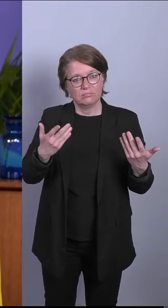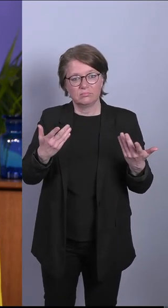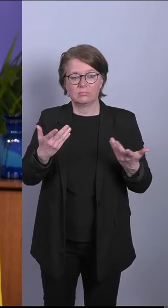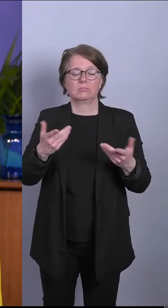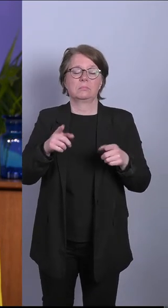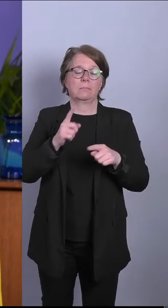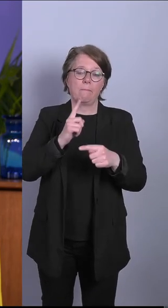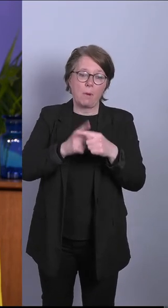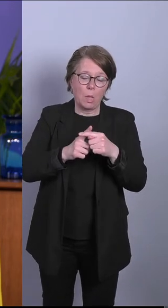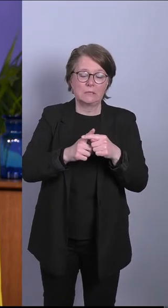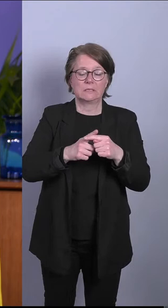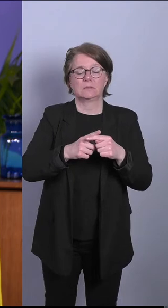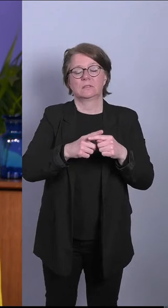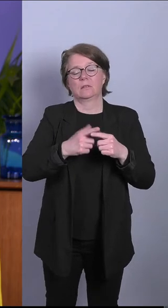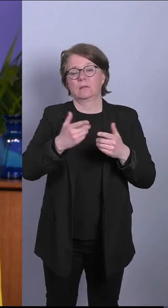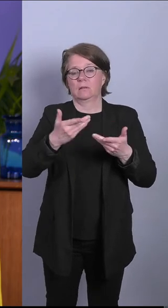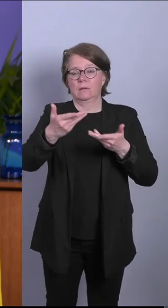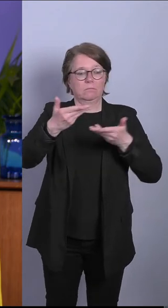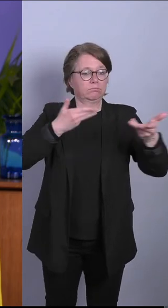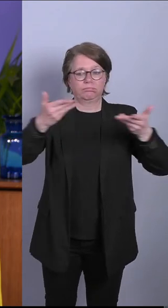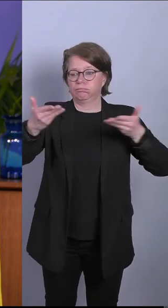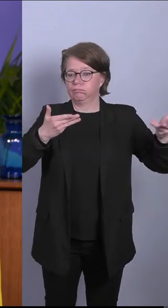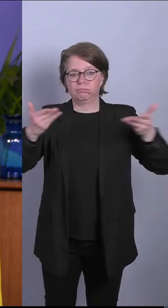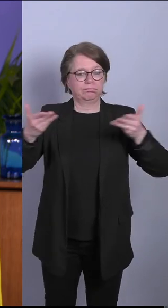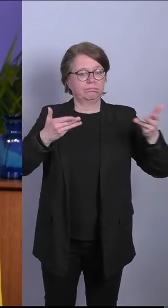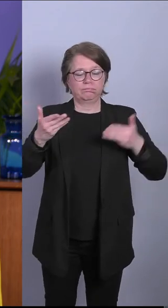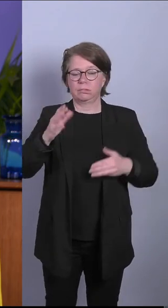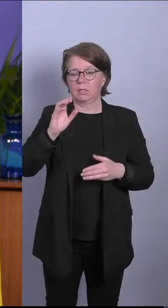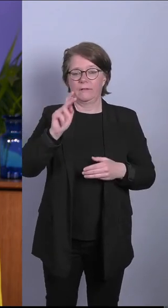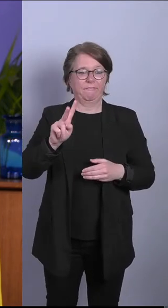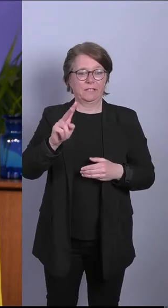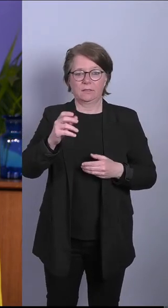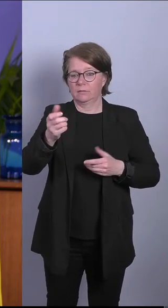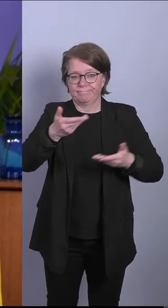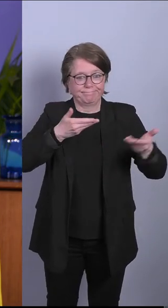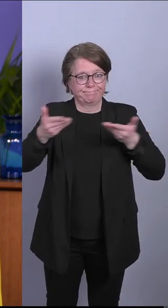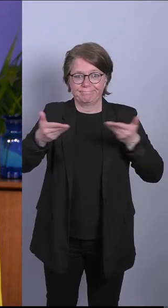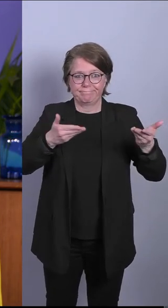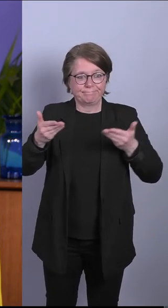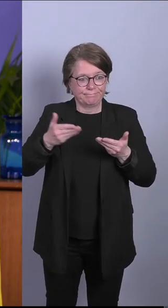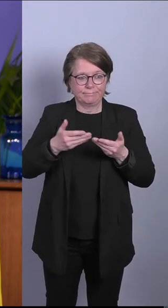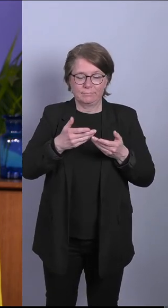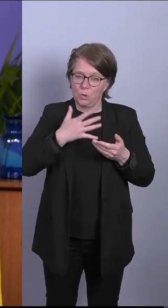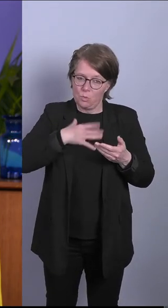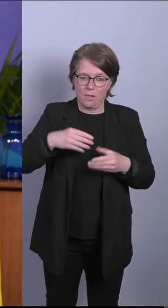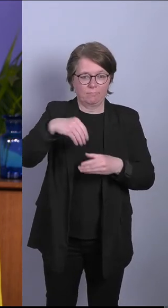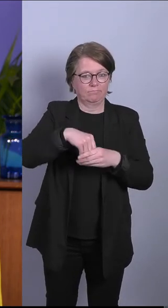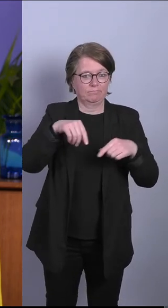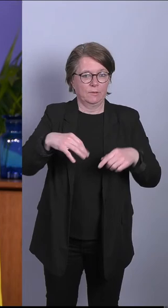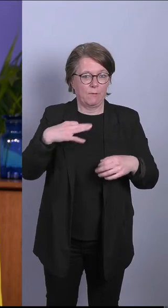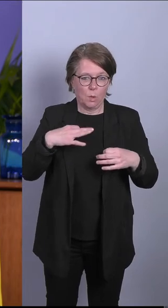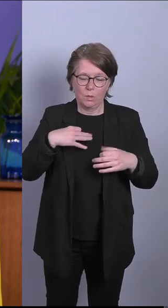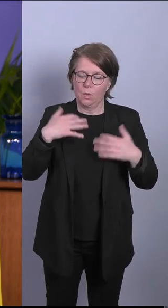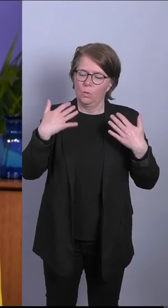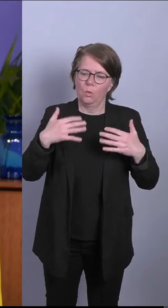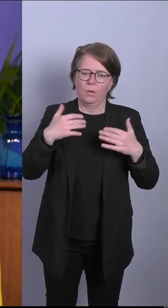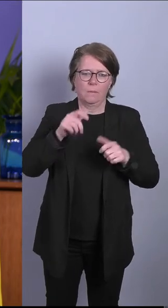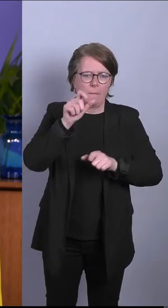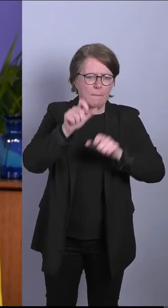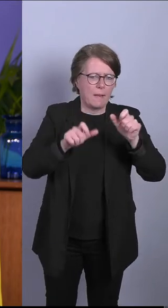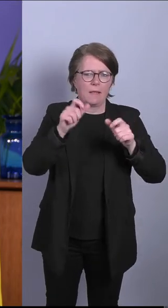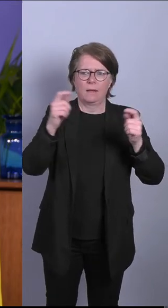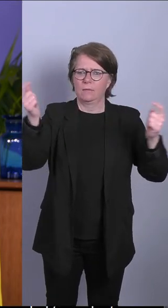really appreciating this. So that's also my personal achievement, that I feel proud of the way the team is working